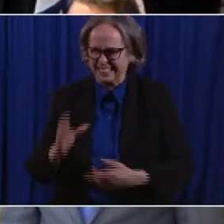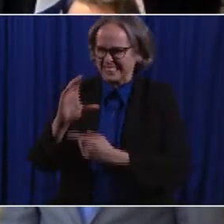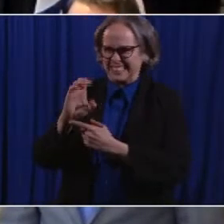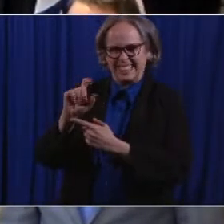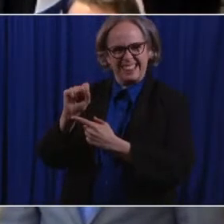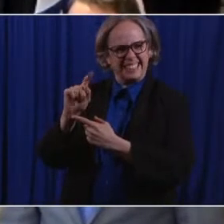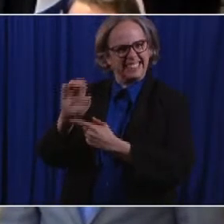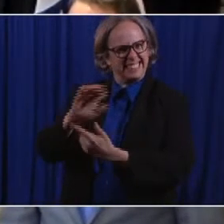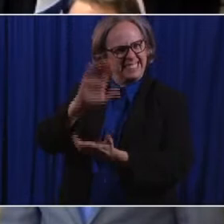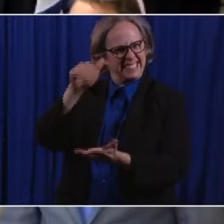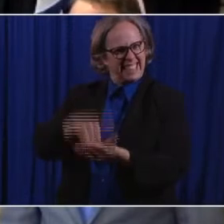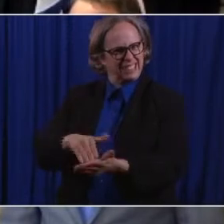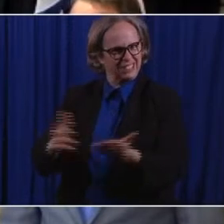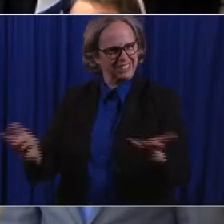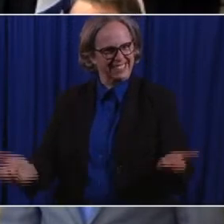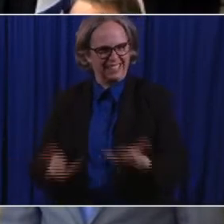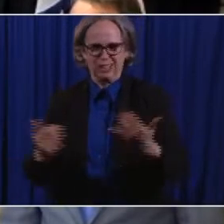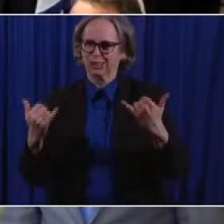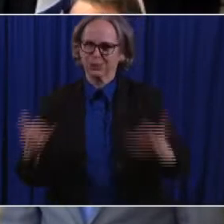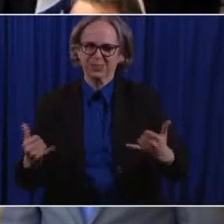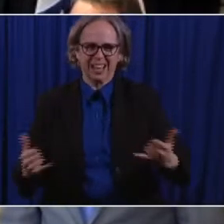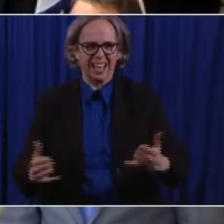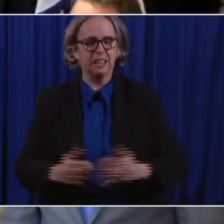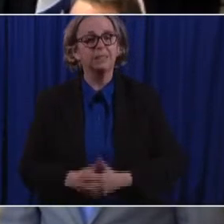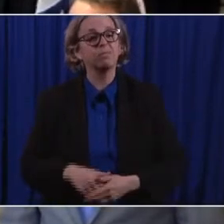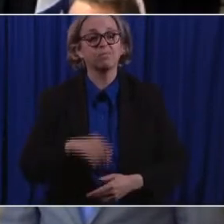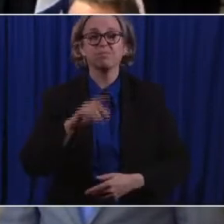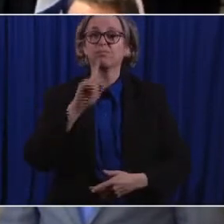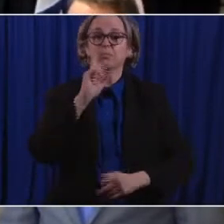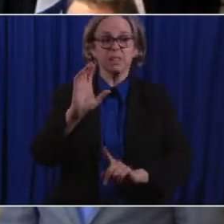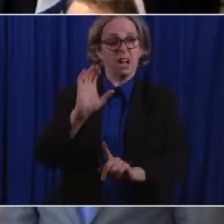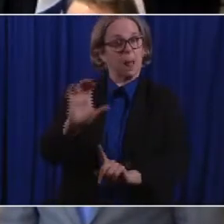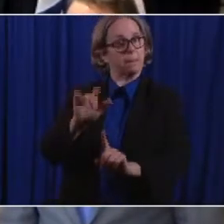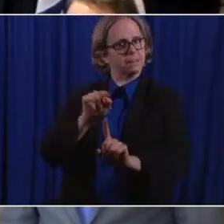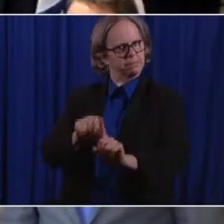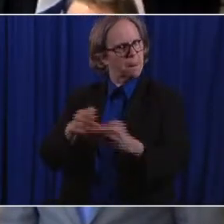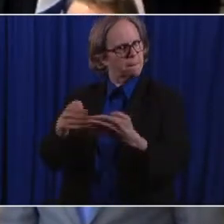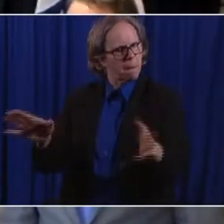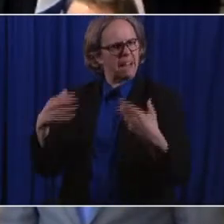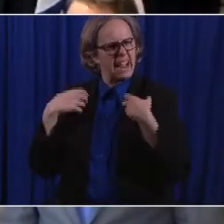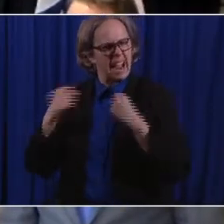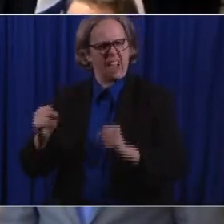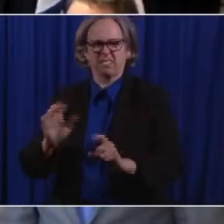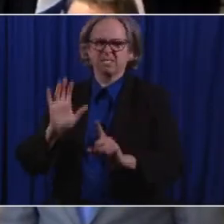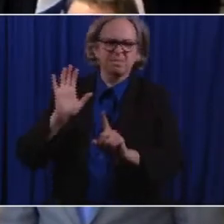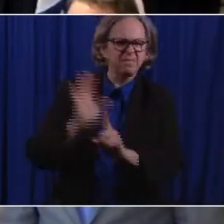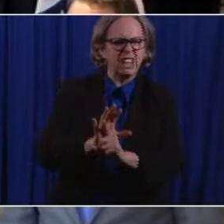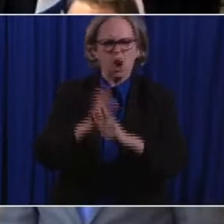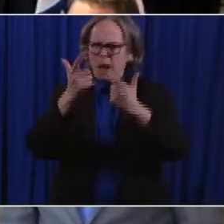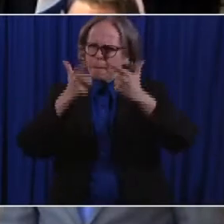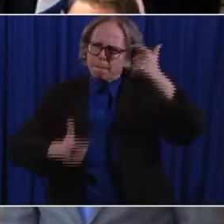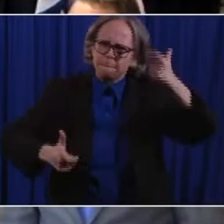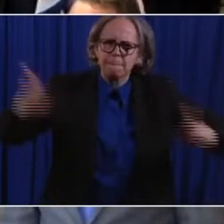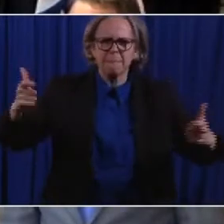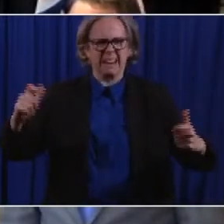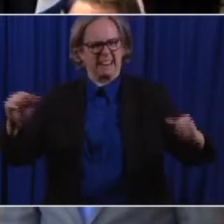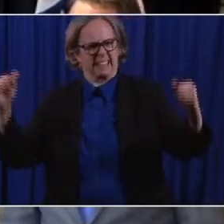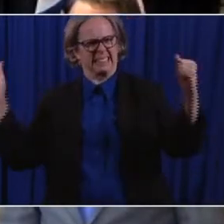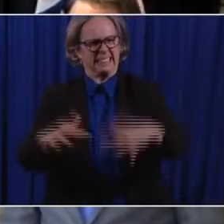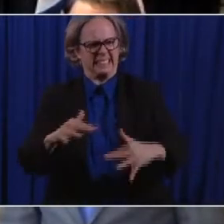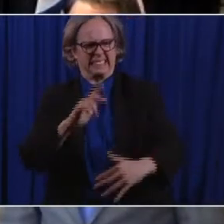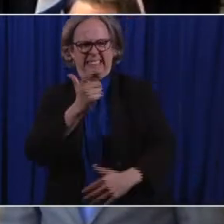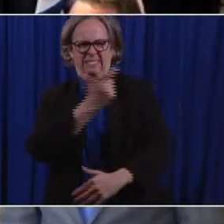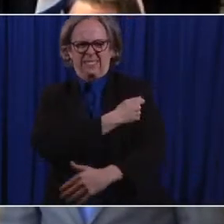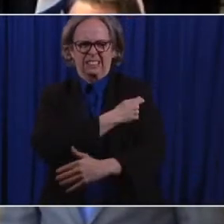Governor mentioned. This is Columbus Public Health's mass vaccination clinic. It is drive-through. We have been here since the end of